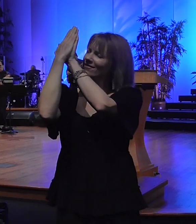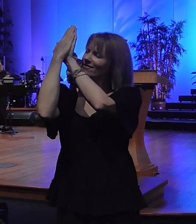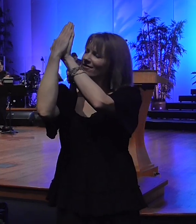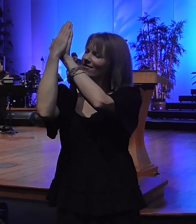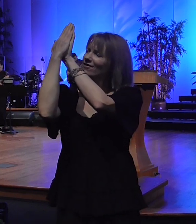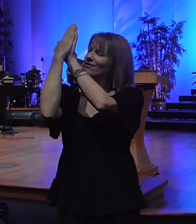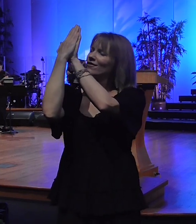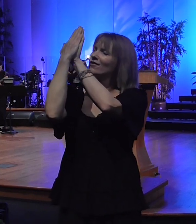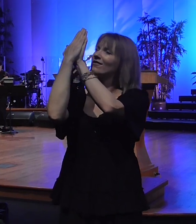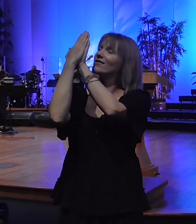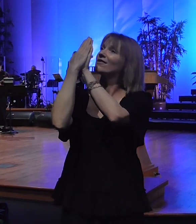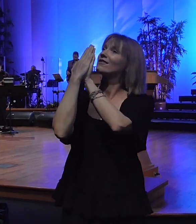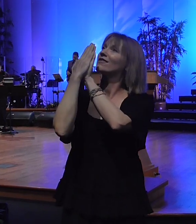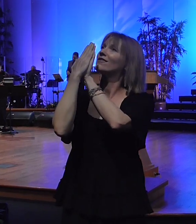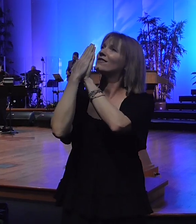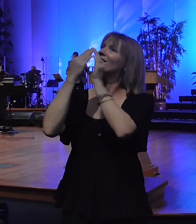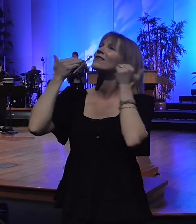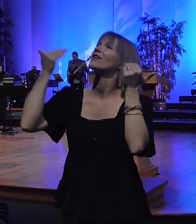wholly yours. Take your